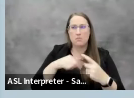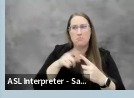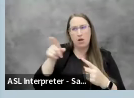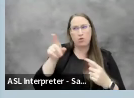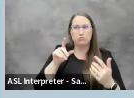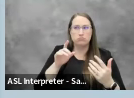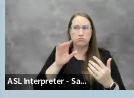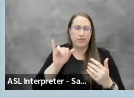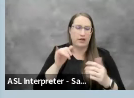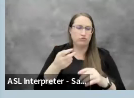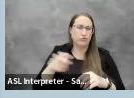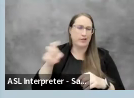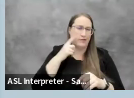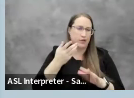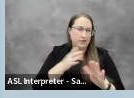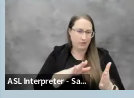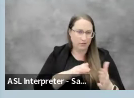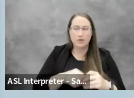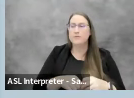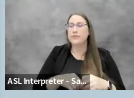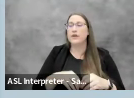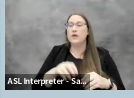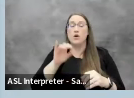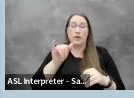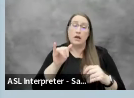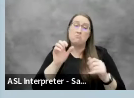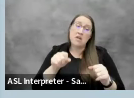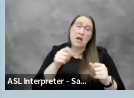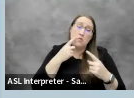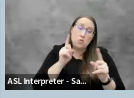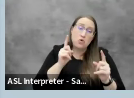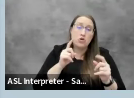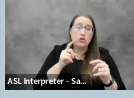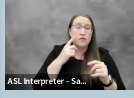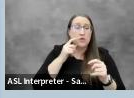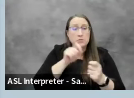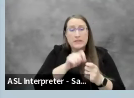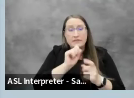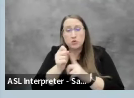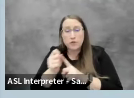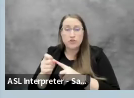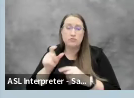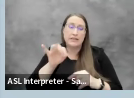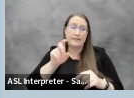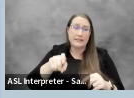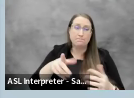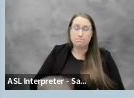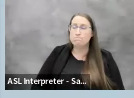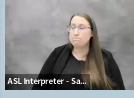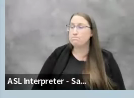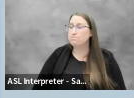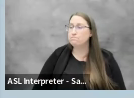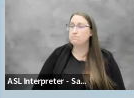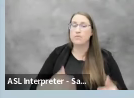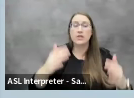but once again, it can be an effective tool at times to distribute property at your passing. All right,